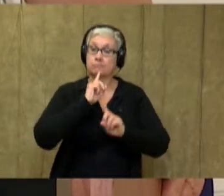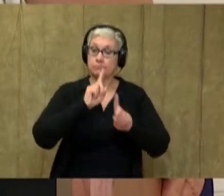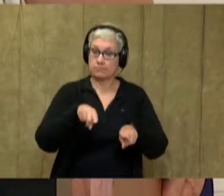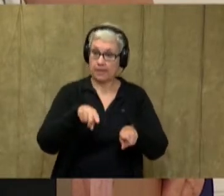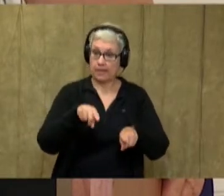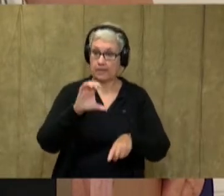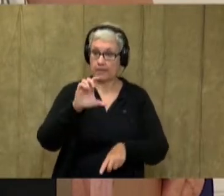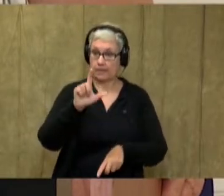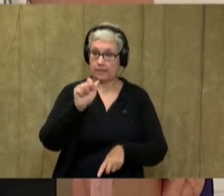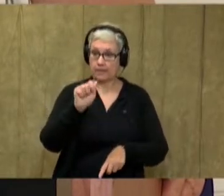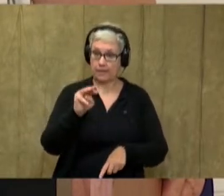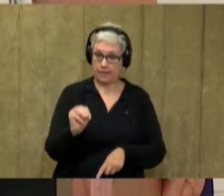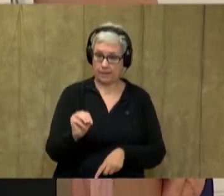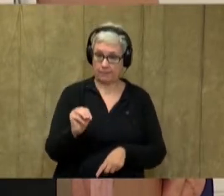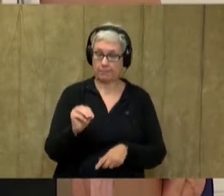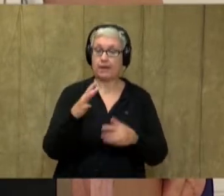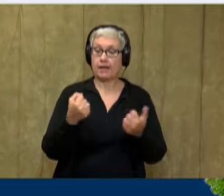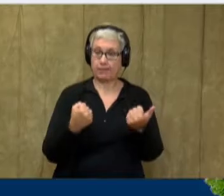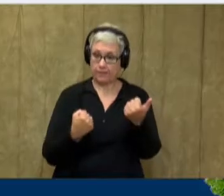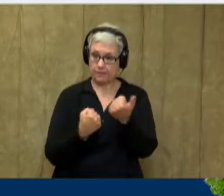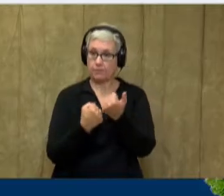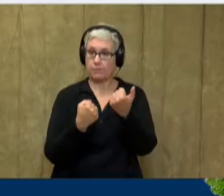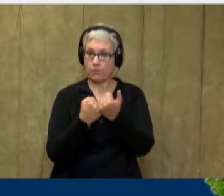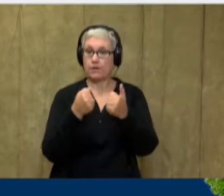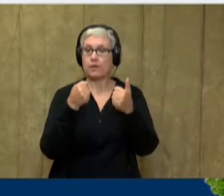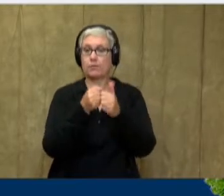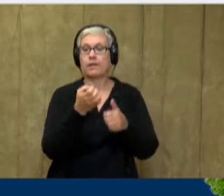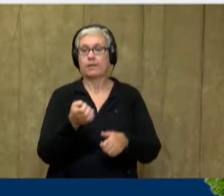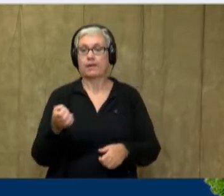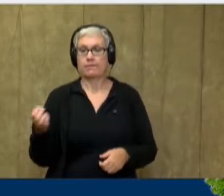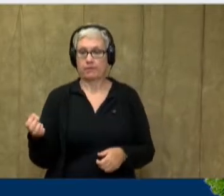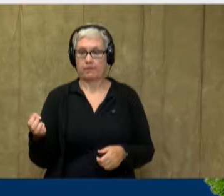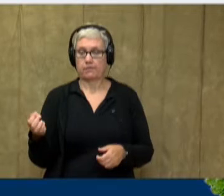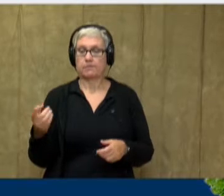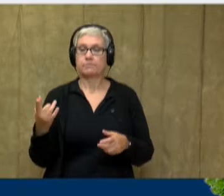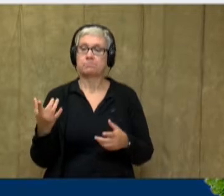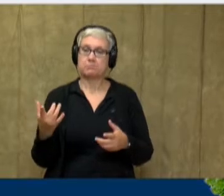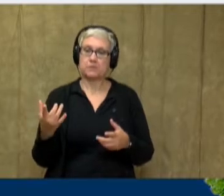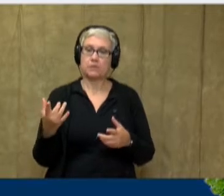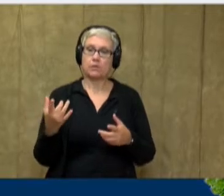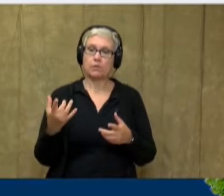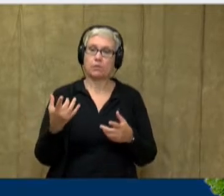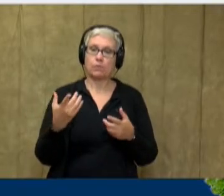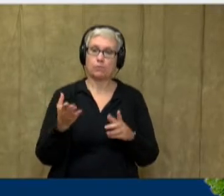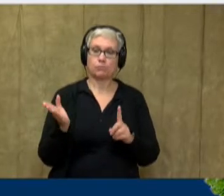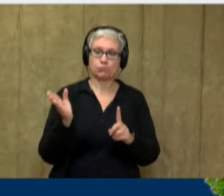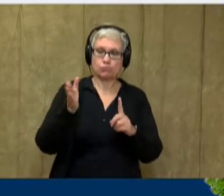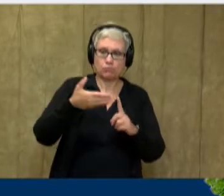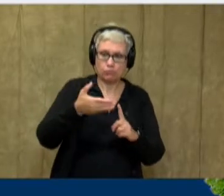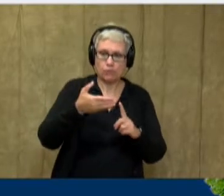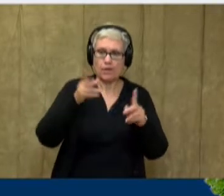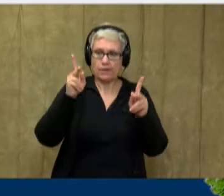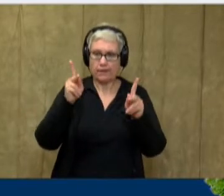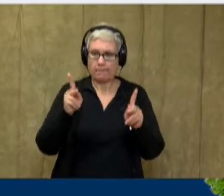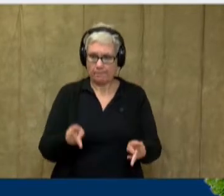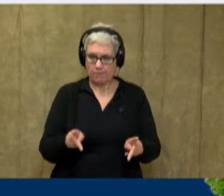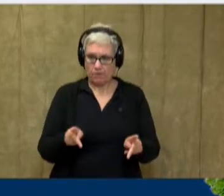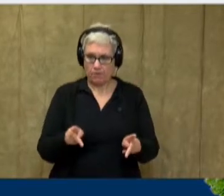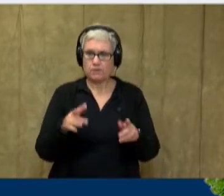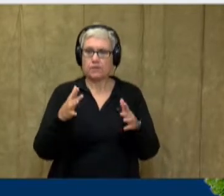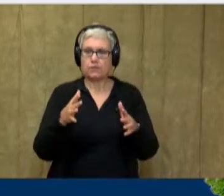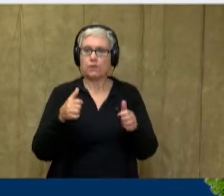evidence, and trying in a way that will actually persuade someone to actually believe or follow the way of your thinking.